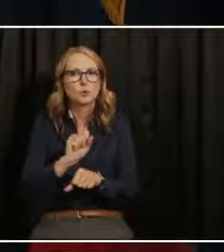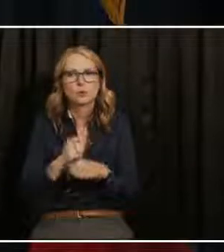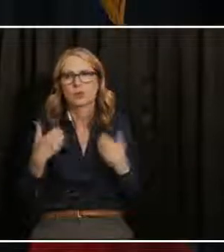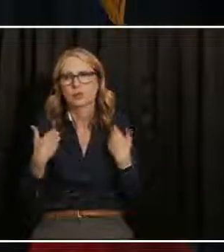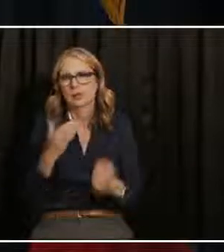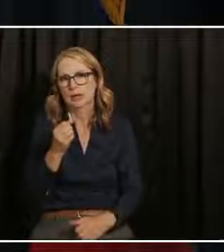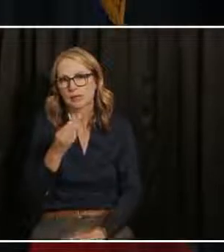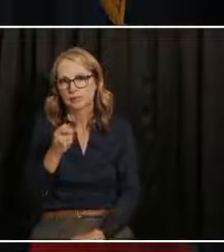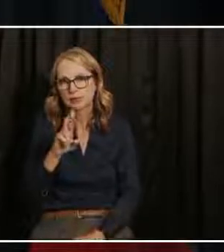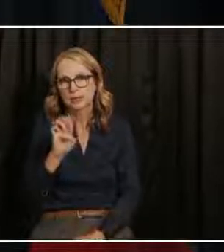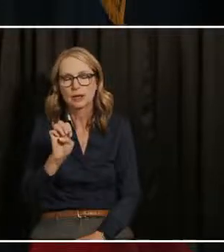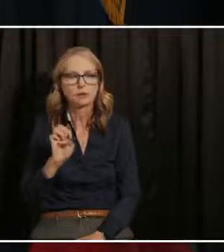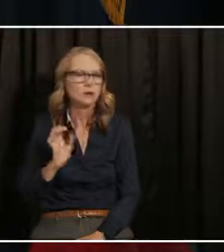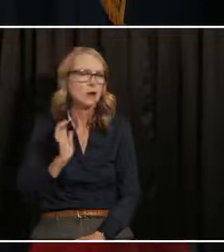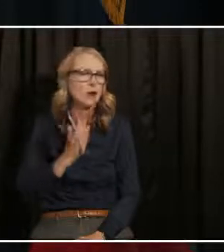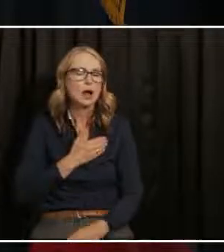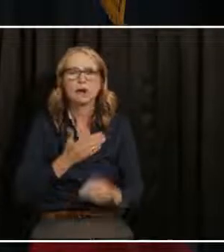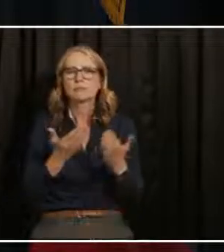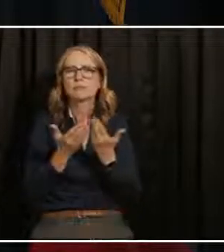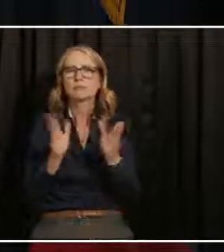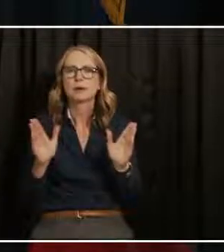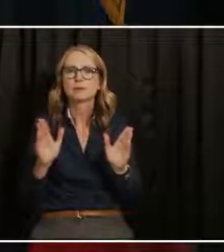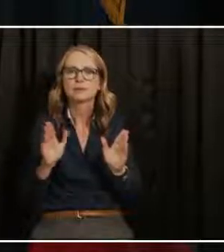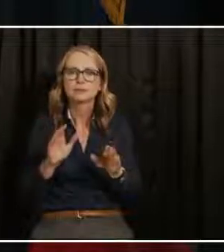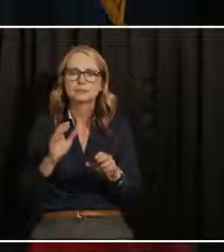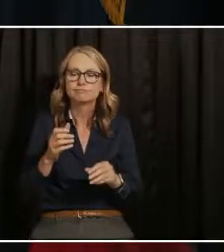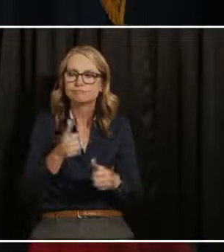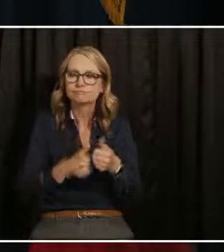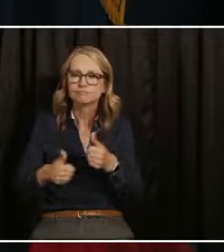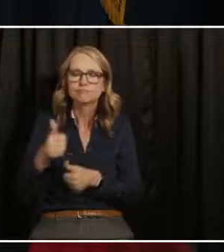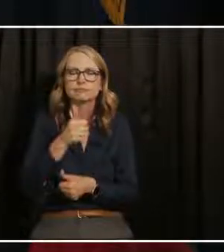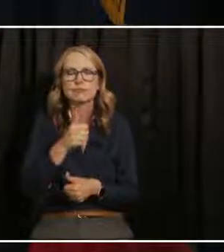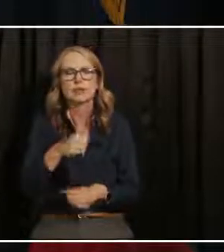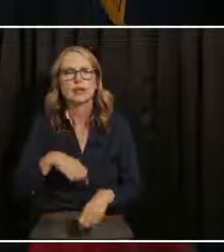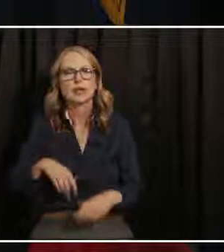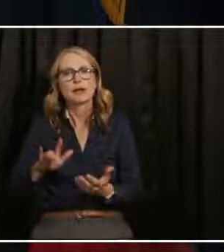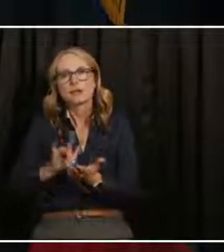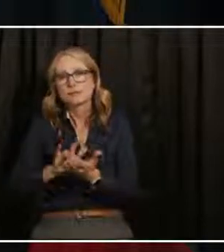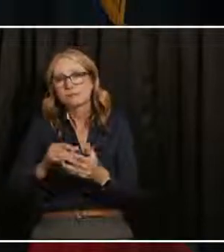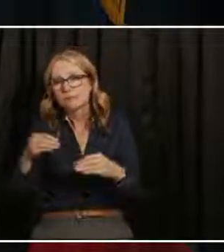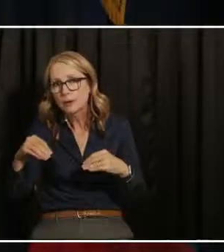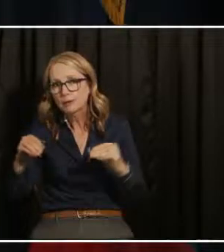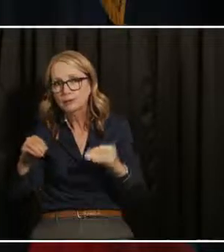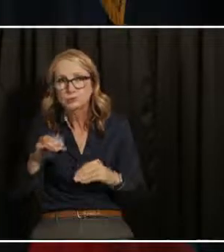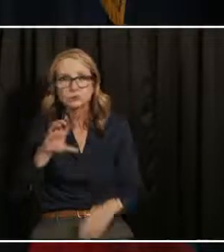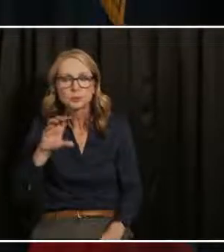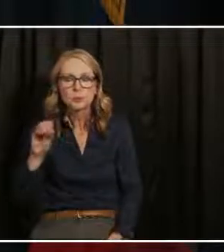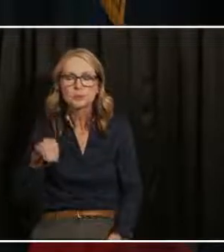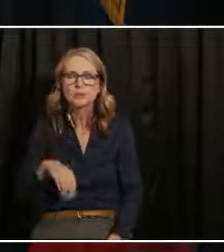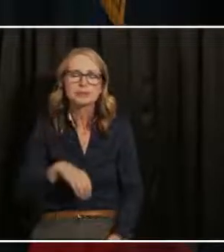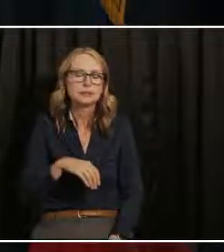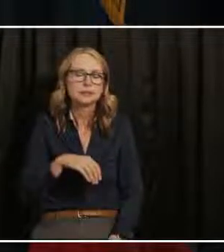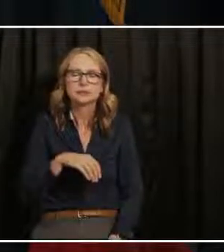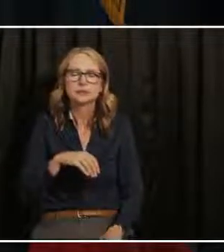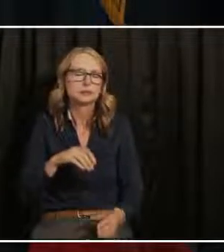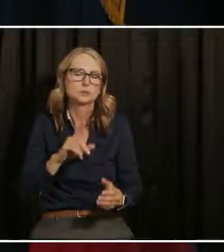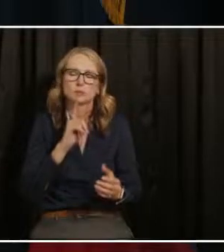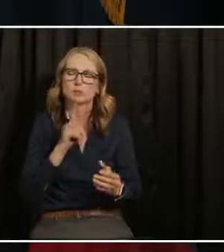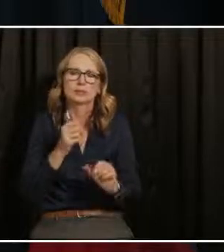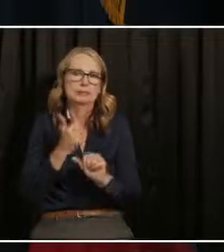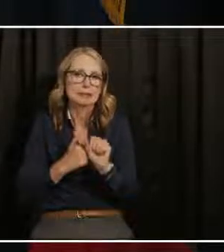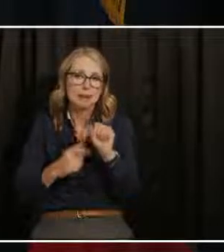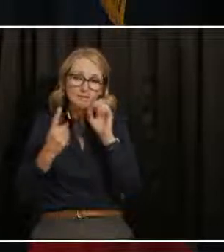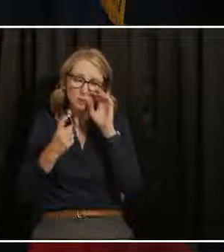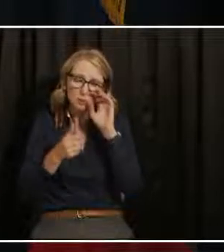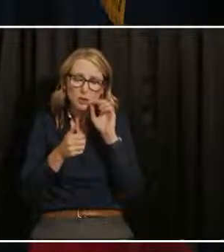officials, research scientists at pharmaceutical companies, the CDC, the NIH, the FDA, really everybody who